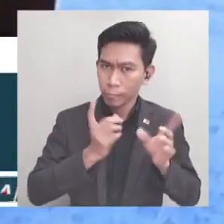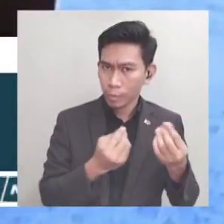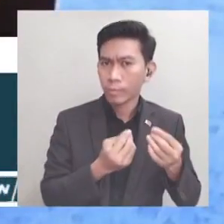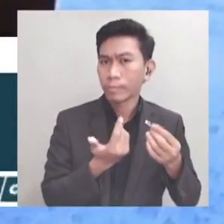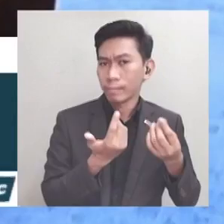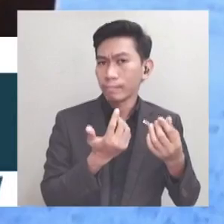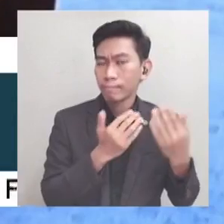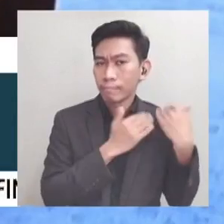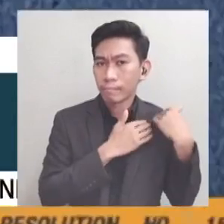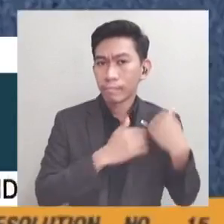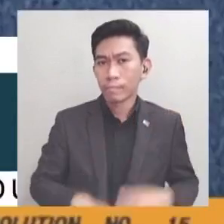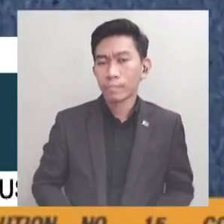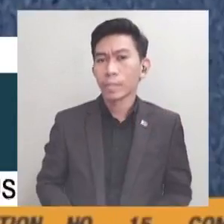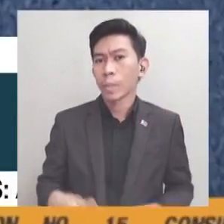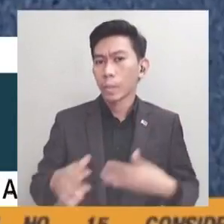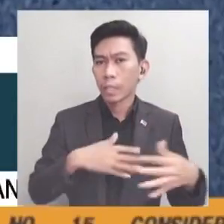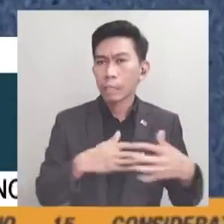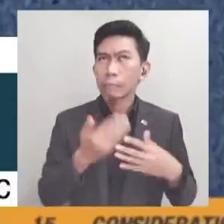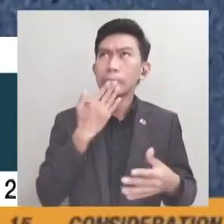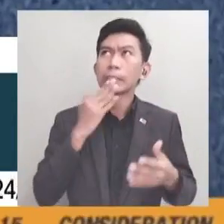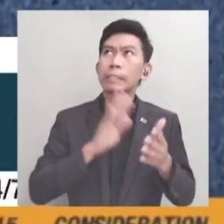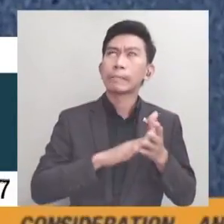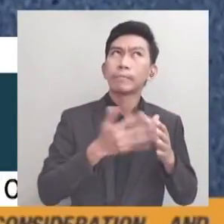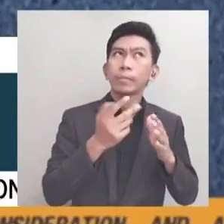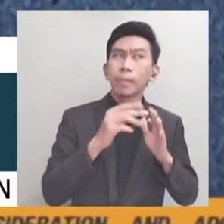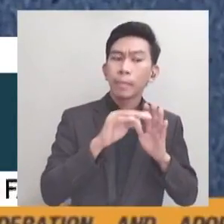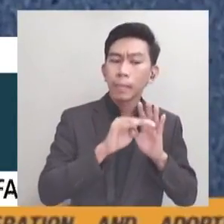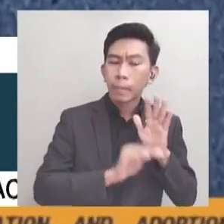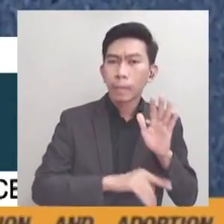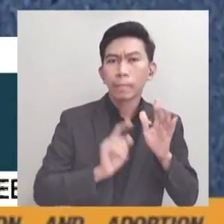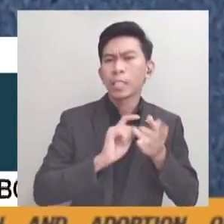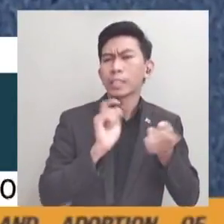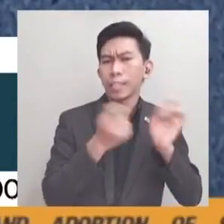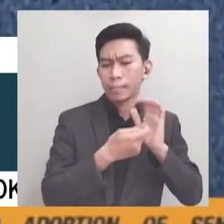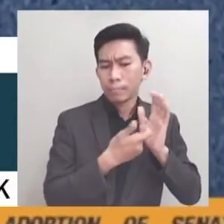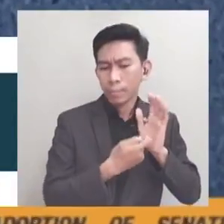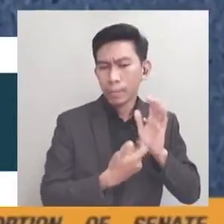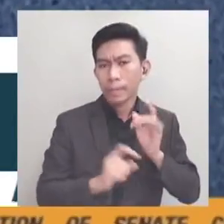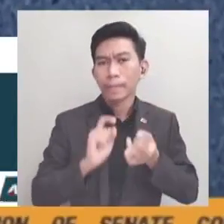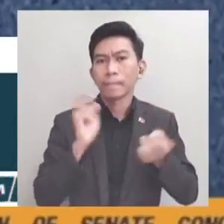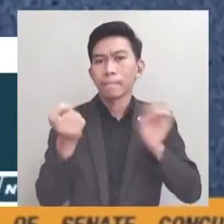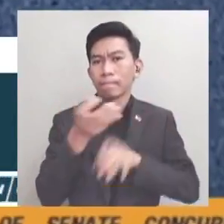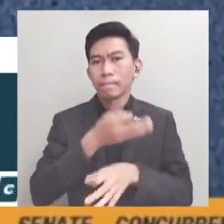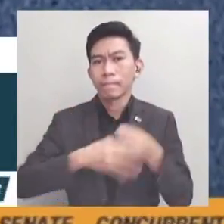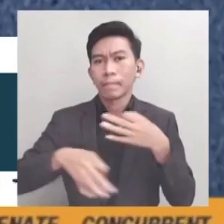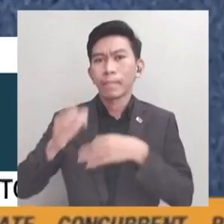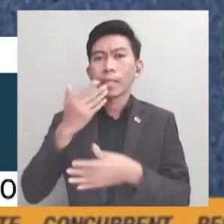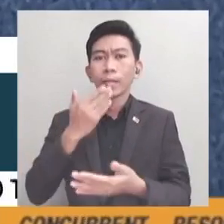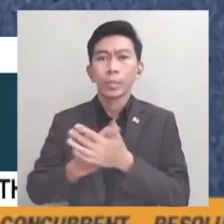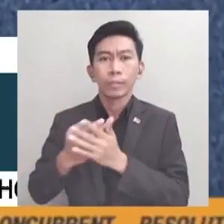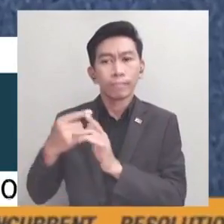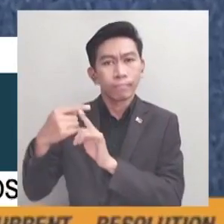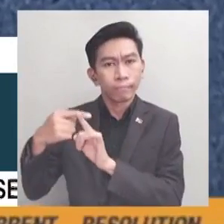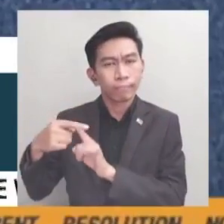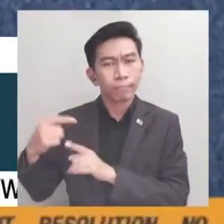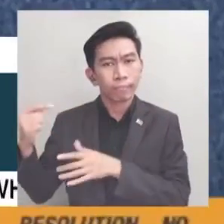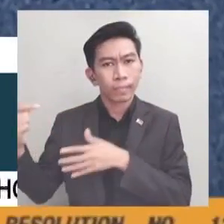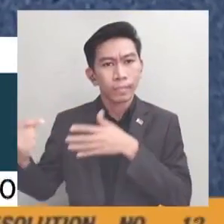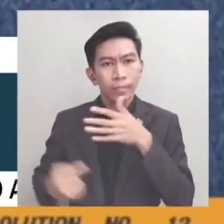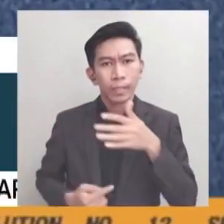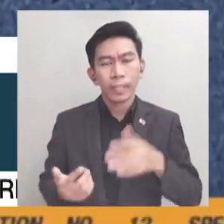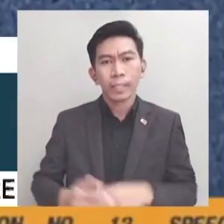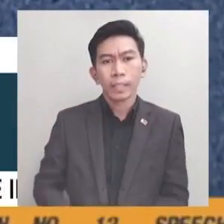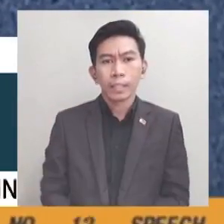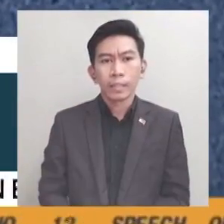the bad provisions and replace them with the good. But the Senate is not a mere processor of policies originating from the